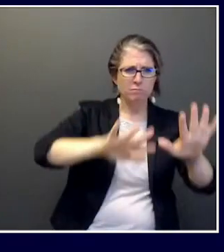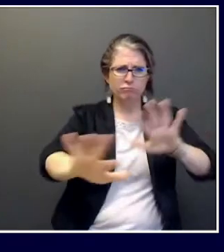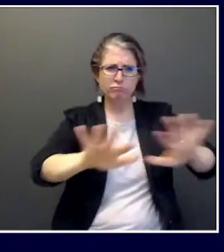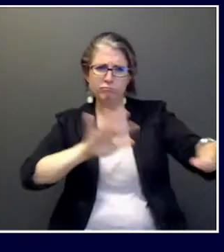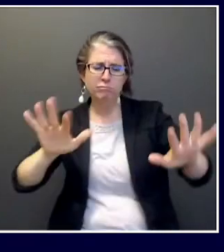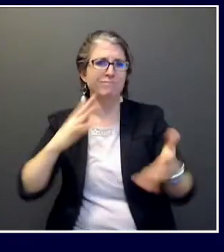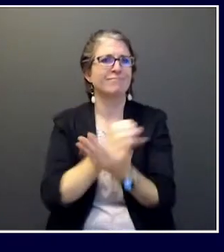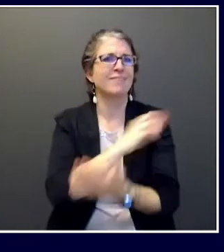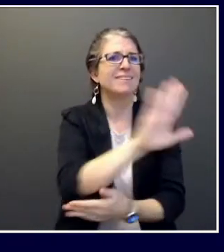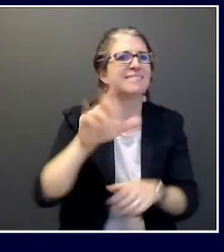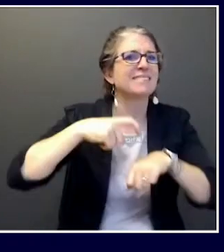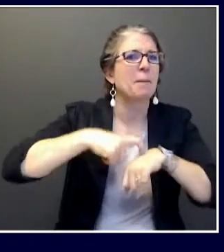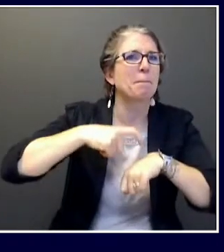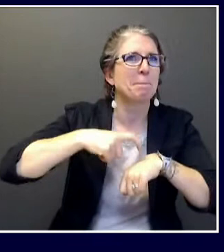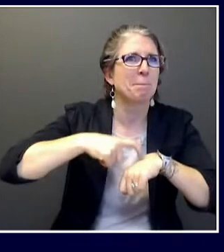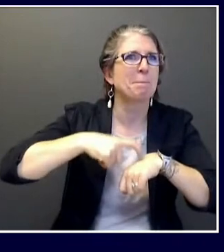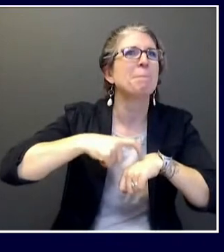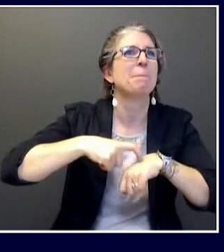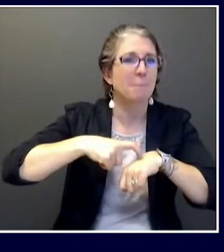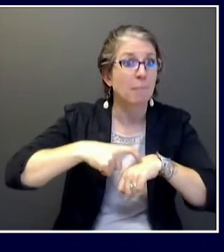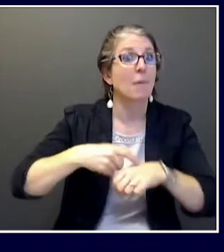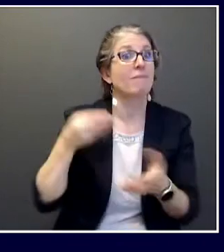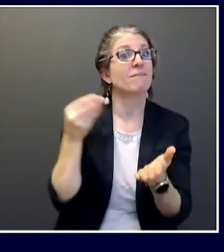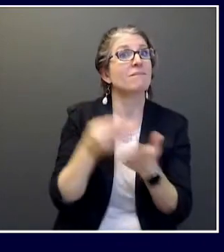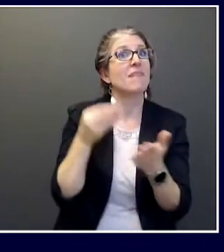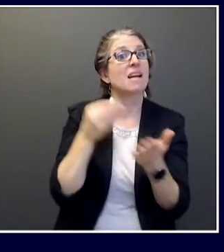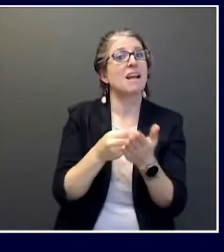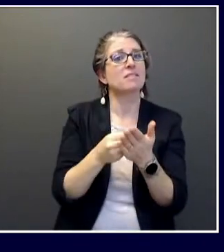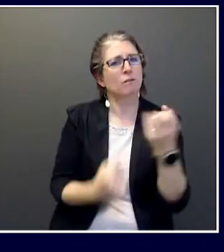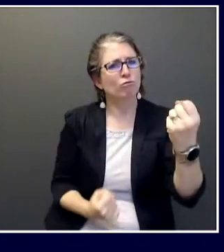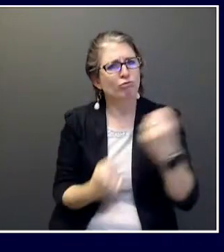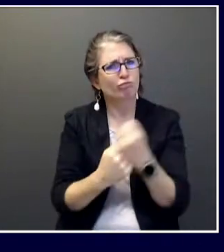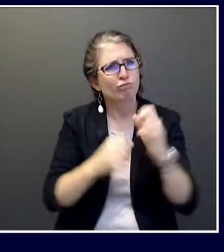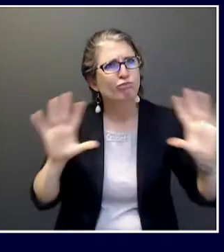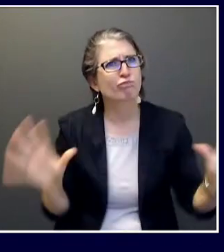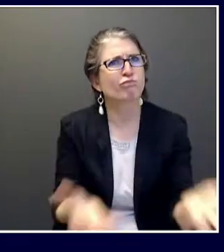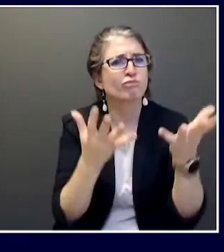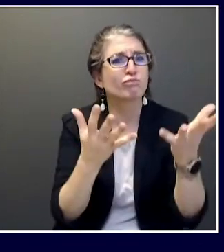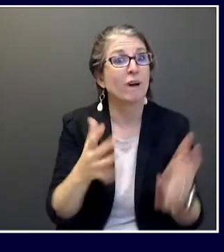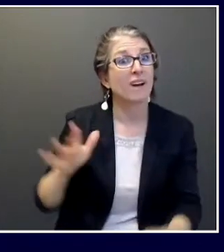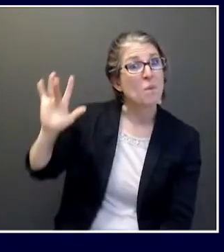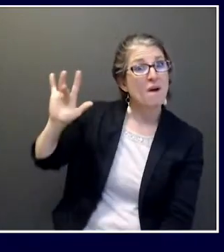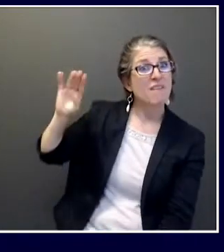just again, talking about hospitals, we put out $25 million this summer for hospitals and nursing